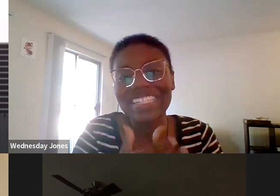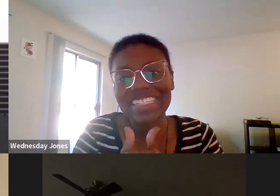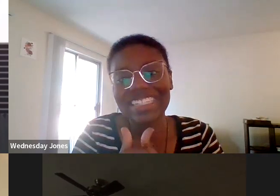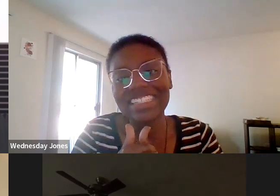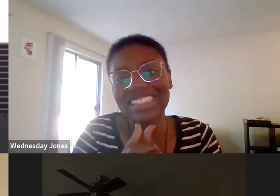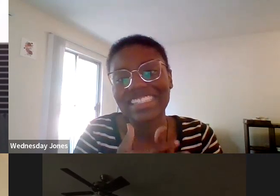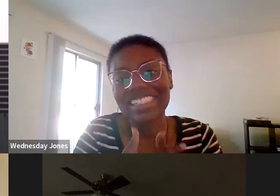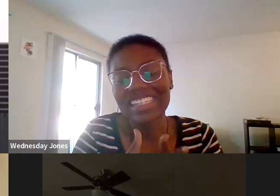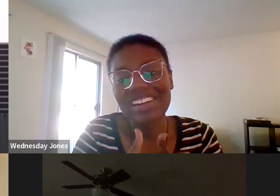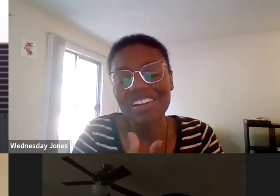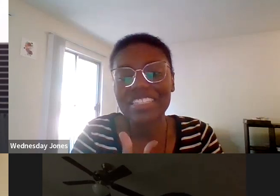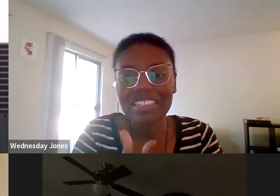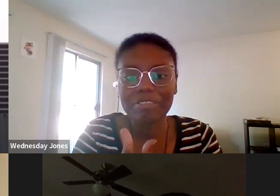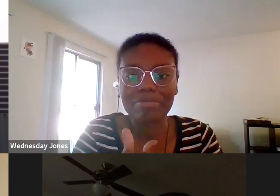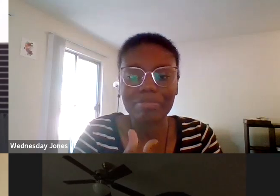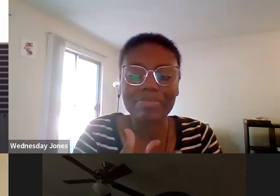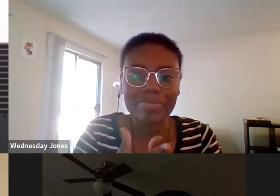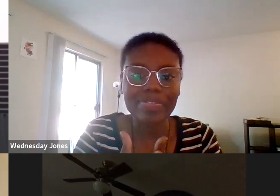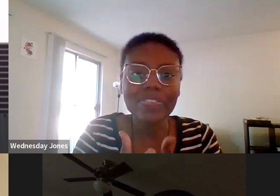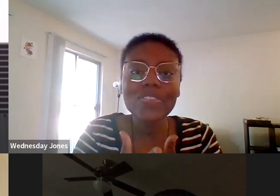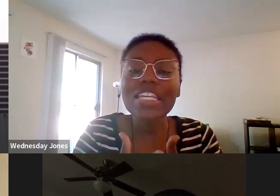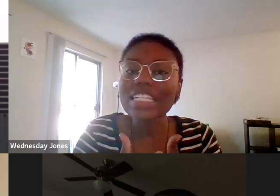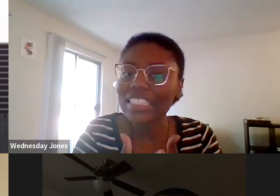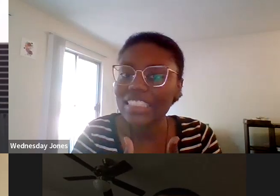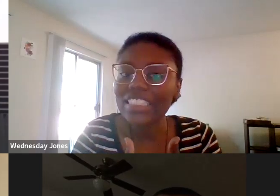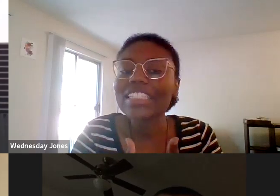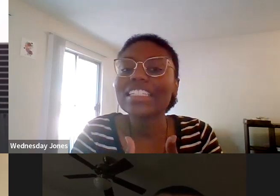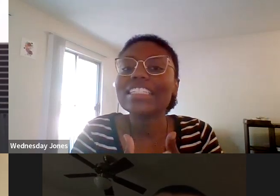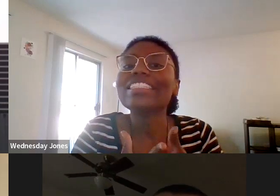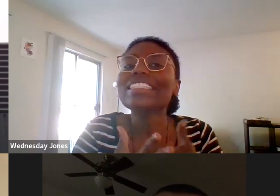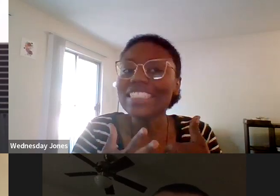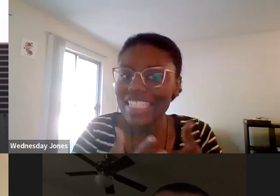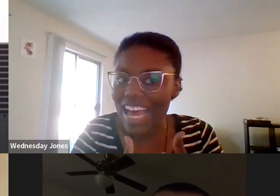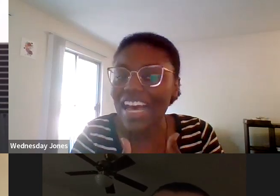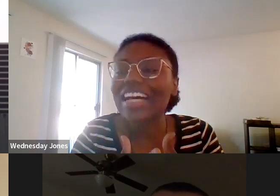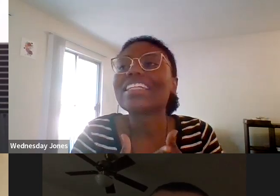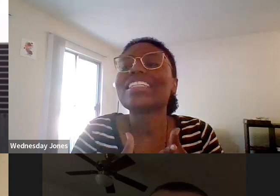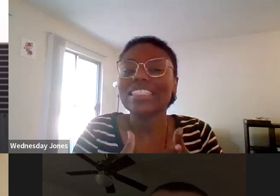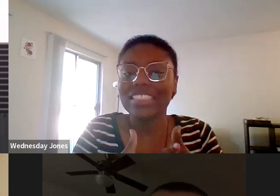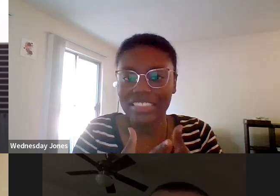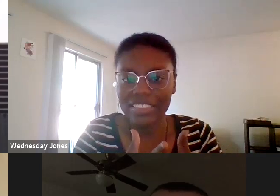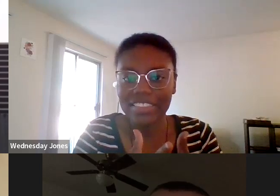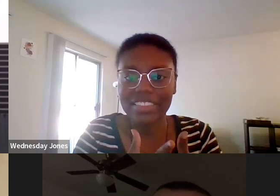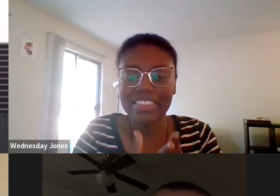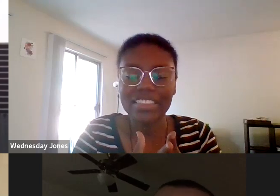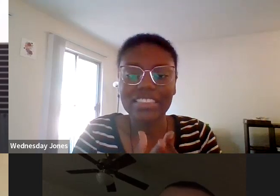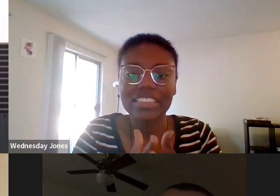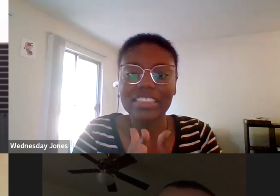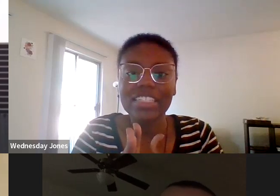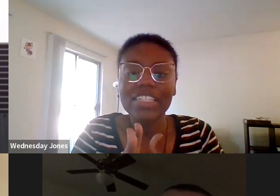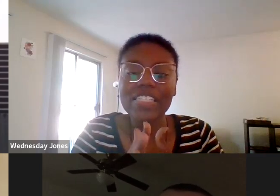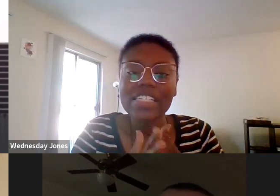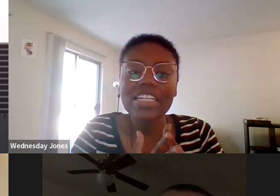Yeah. So maybe setting the tone of the commonalities between disabilities, the cross